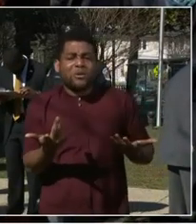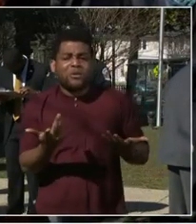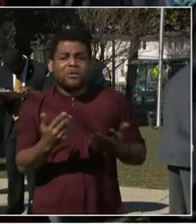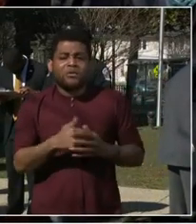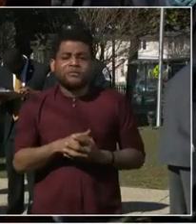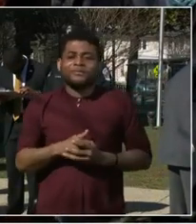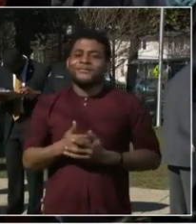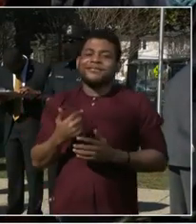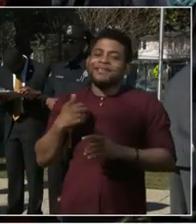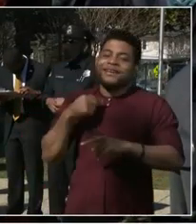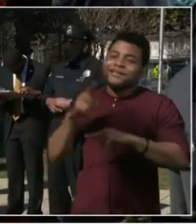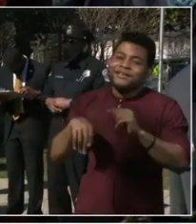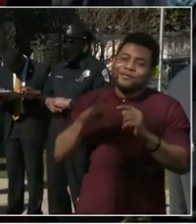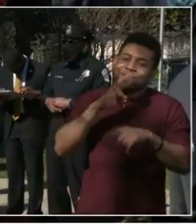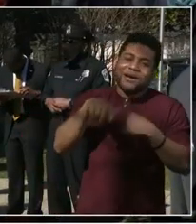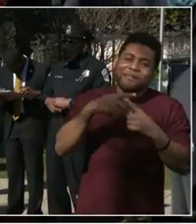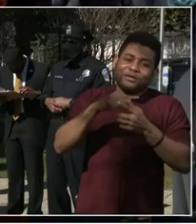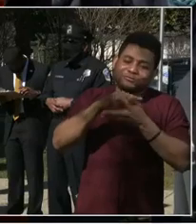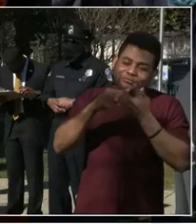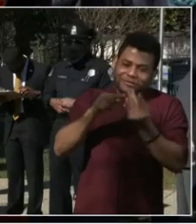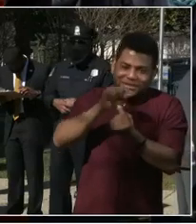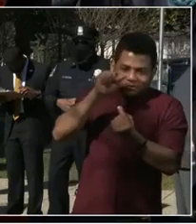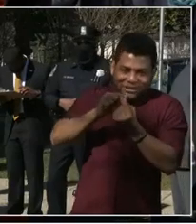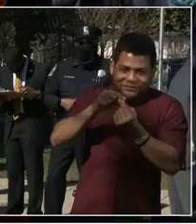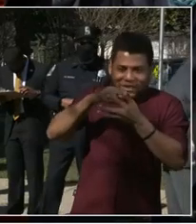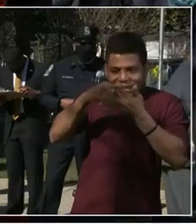into the specifics of the investigation. I'll just say that